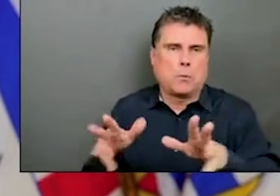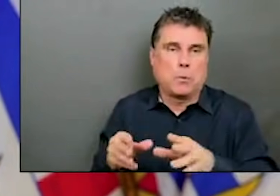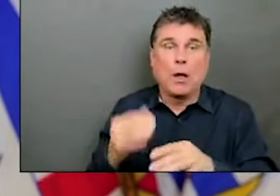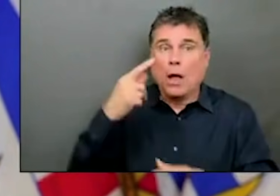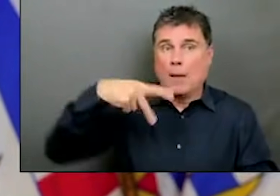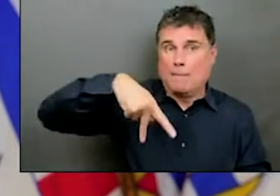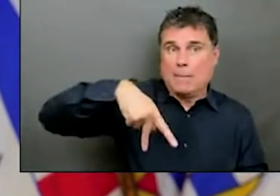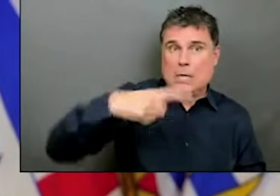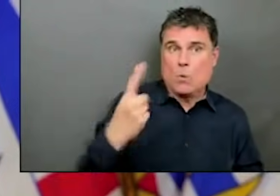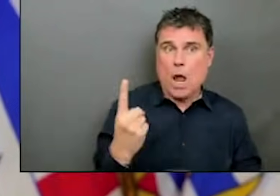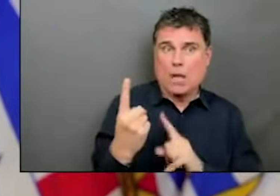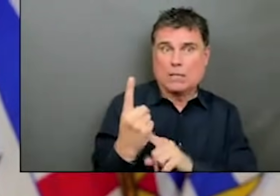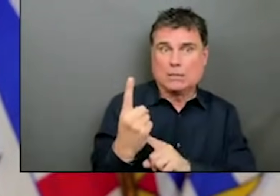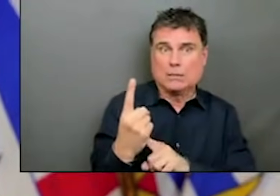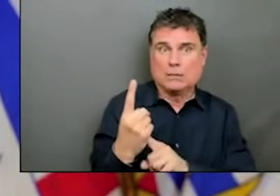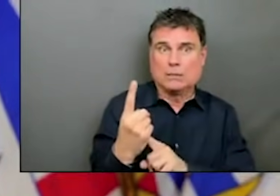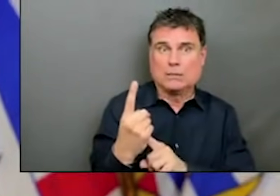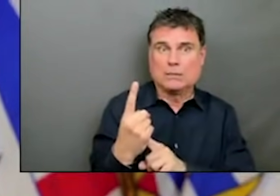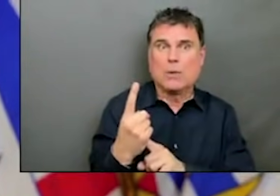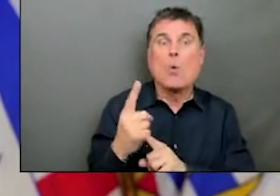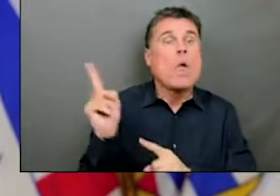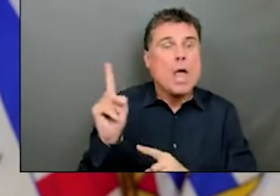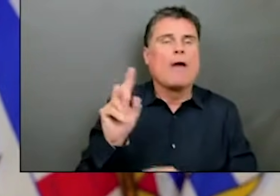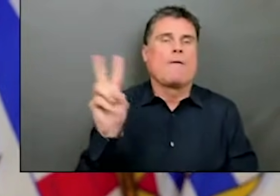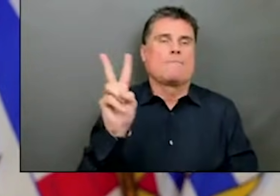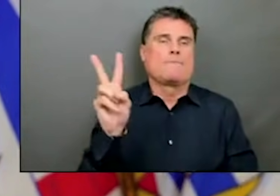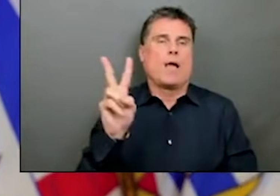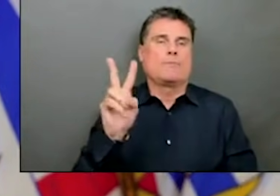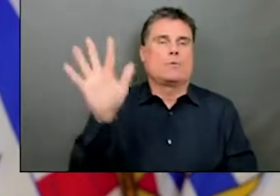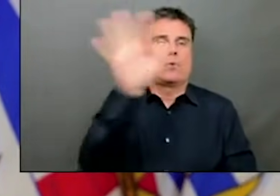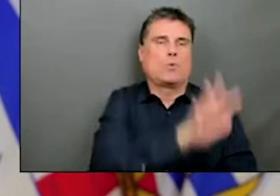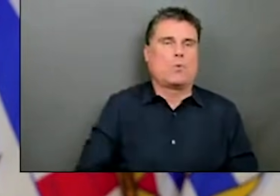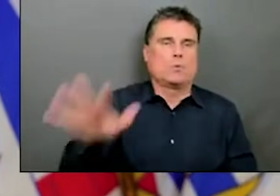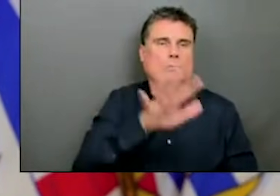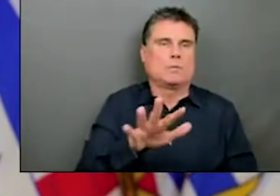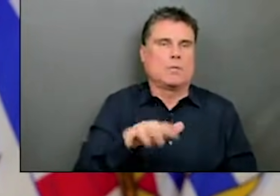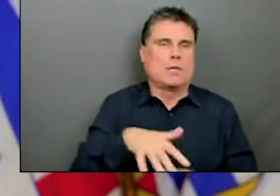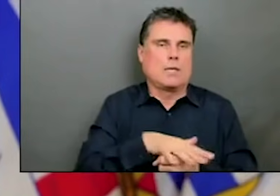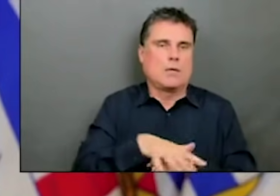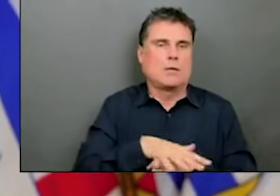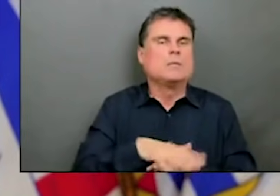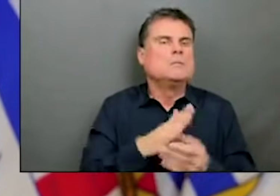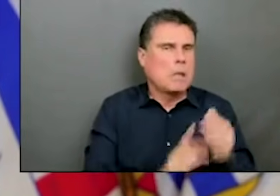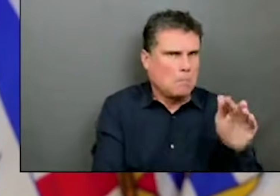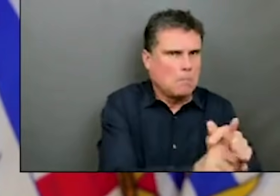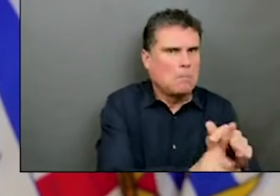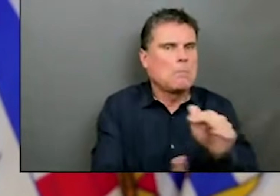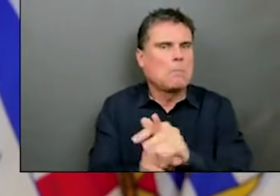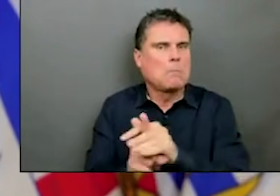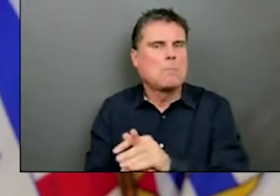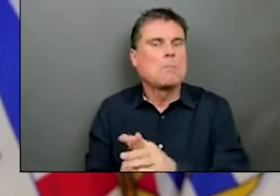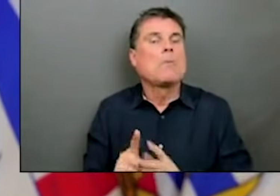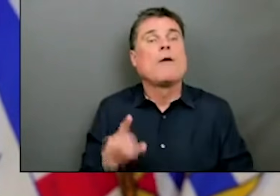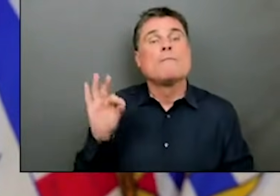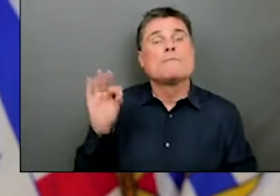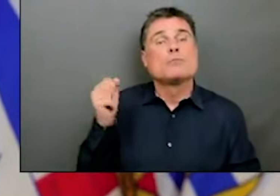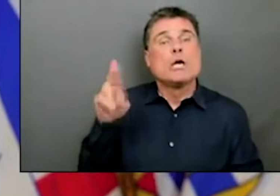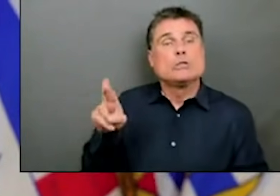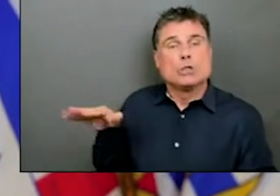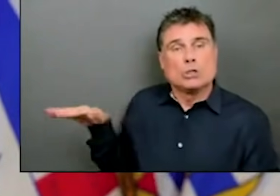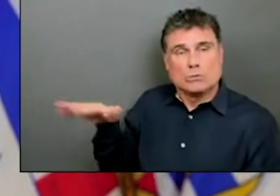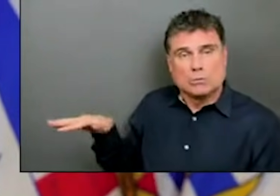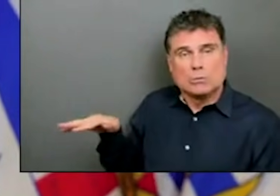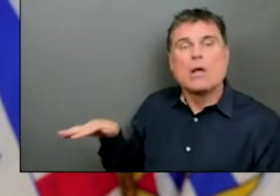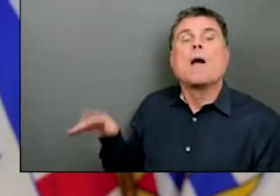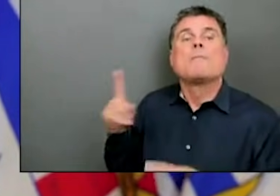Vancouver Coastal, but we've also had a couple of clusters in Fraser Health and in the interior. And so, yes, we